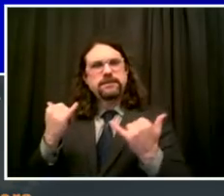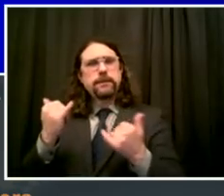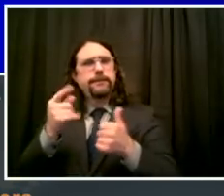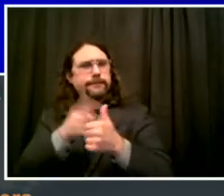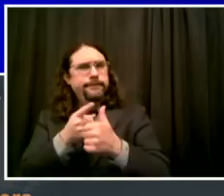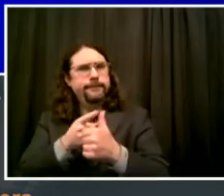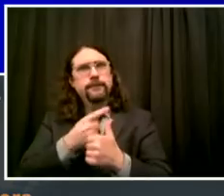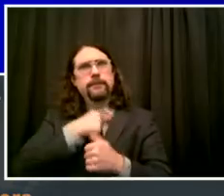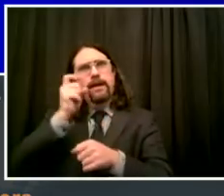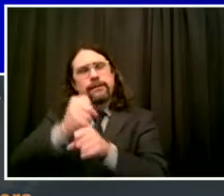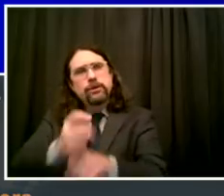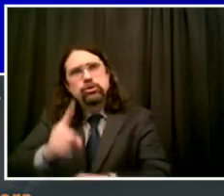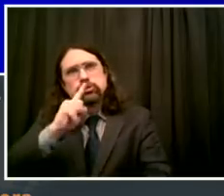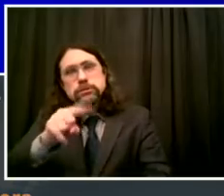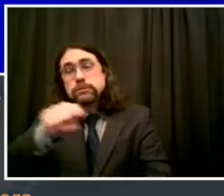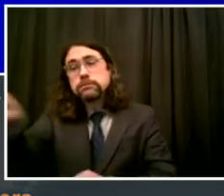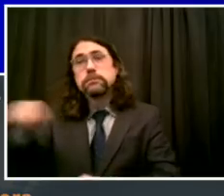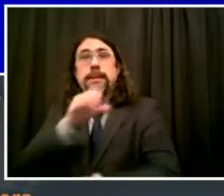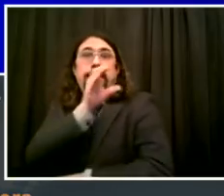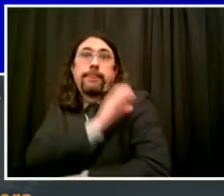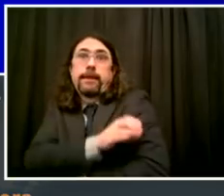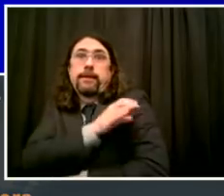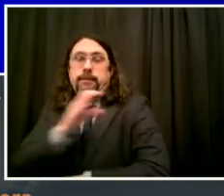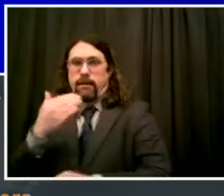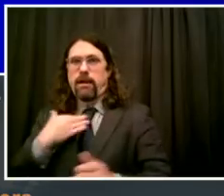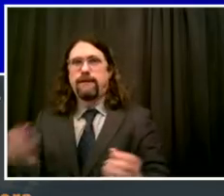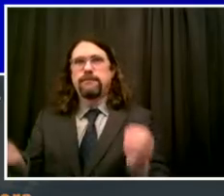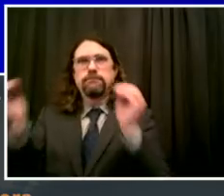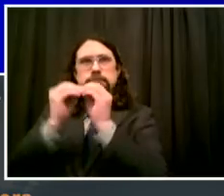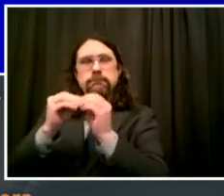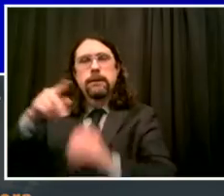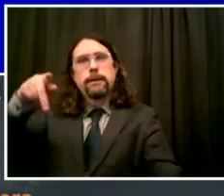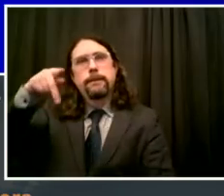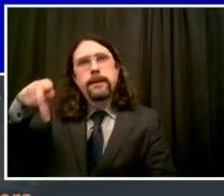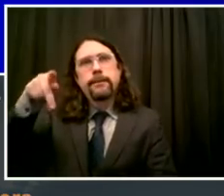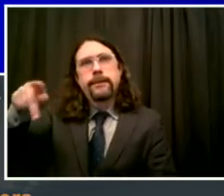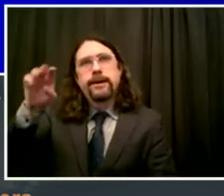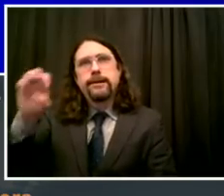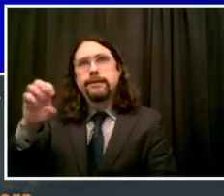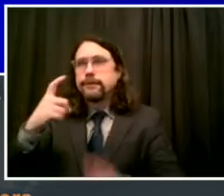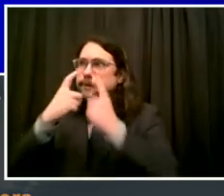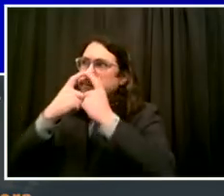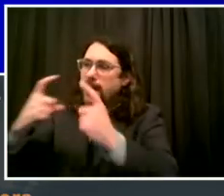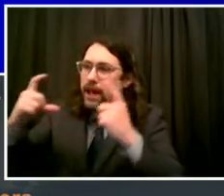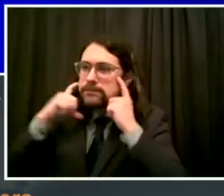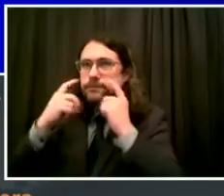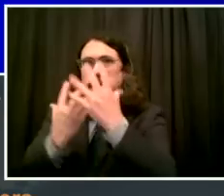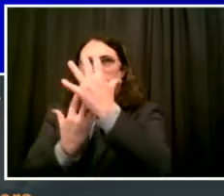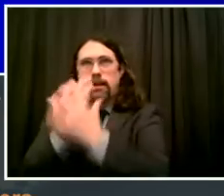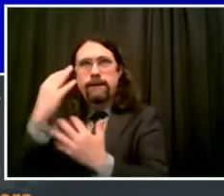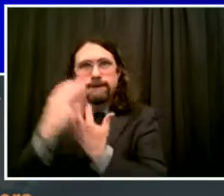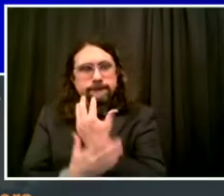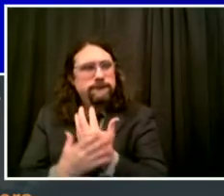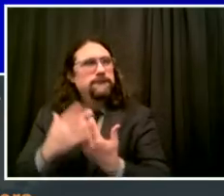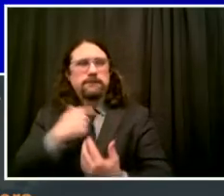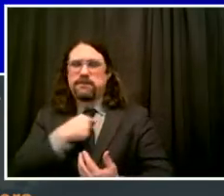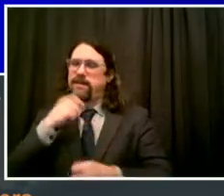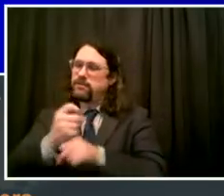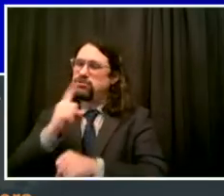their clinics open for the lack of it. We're going to get them the PPEs they need for the work in the clinics, for the ability to go out into